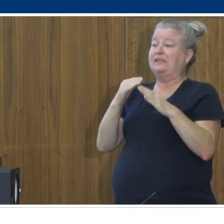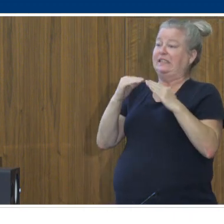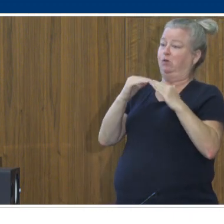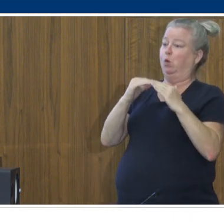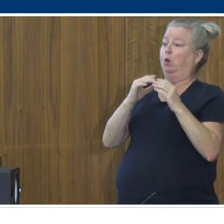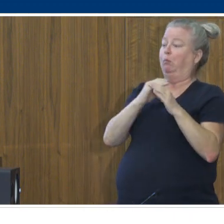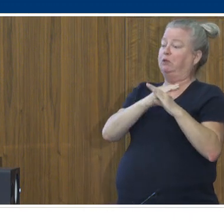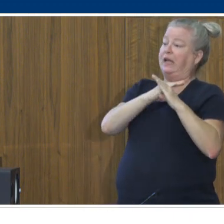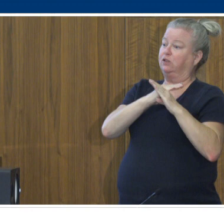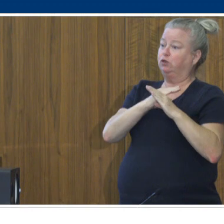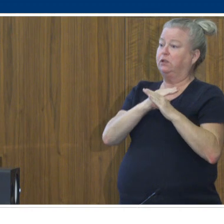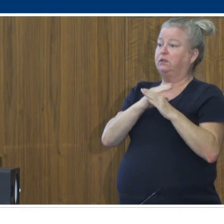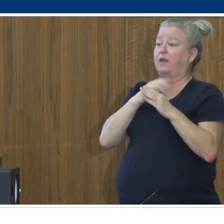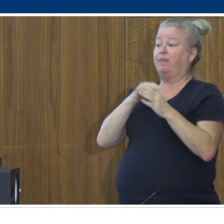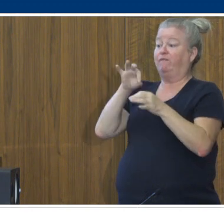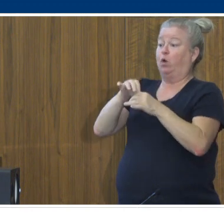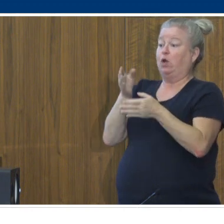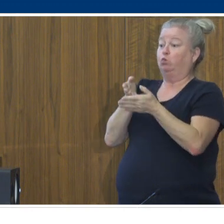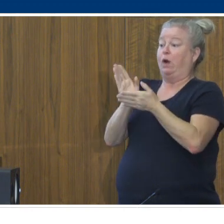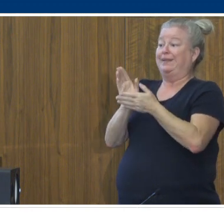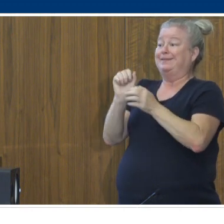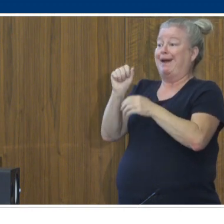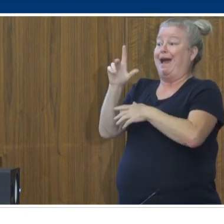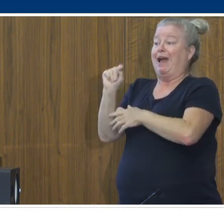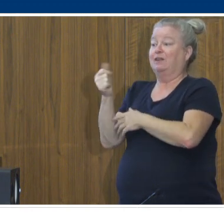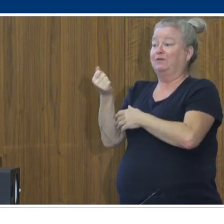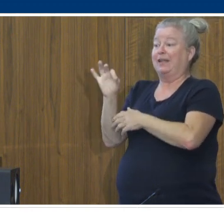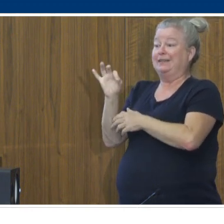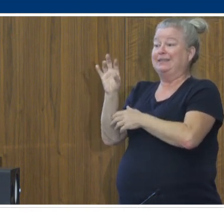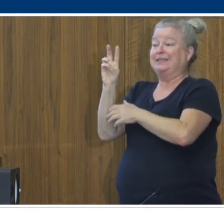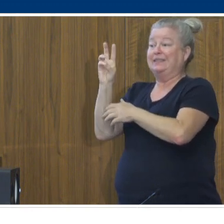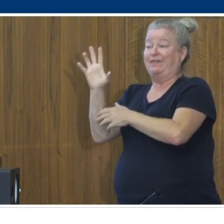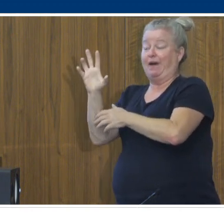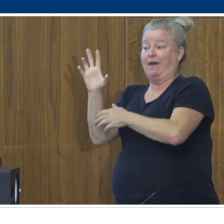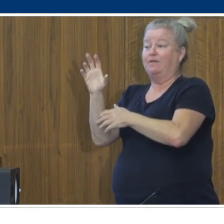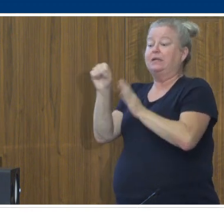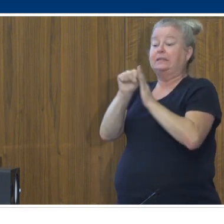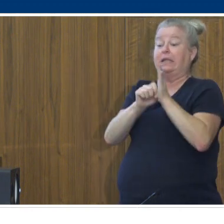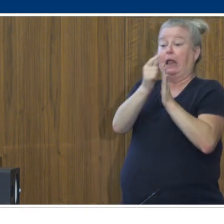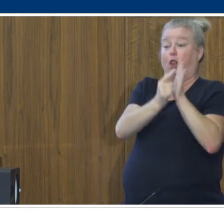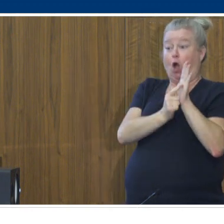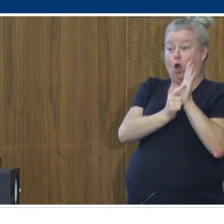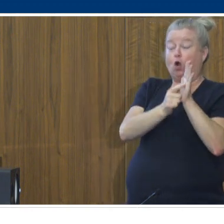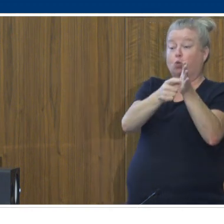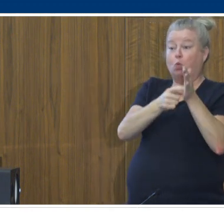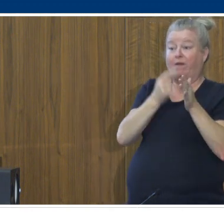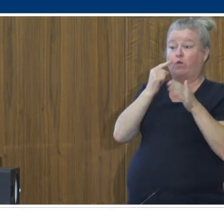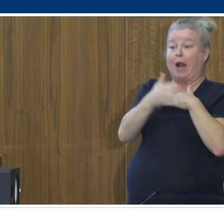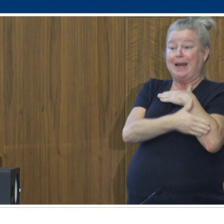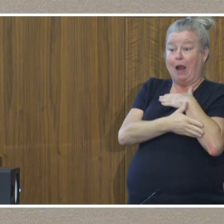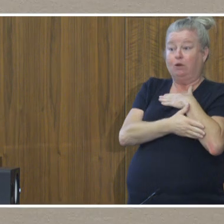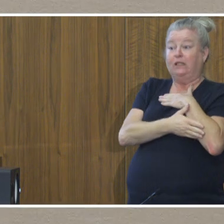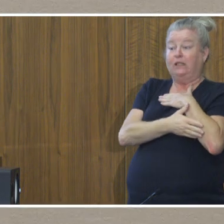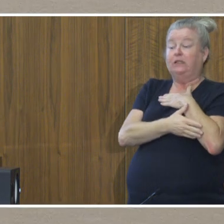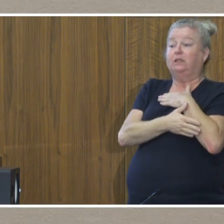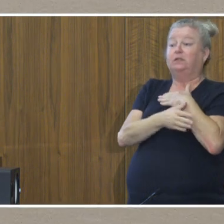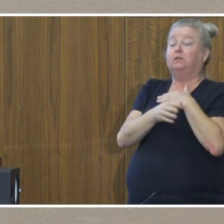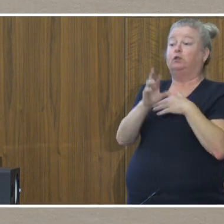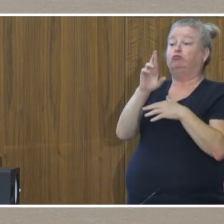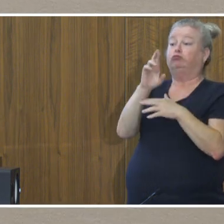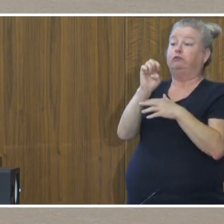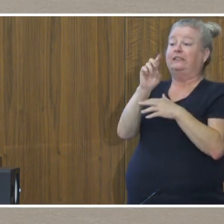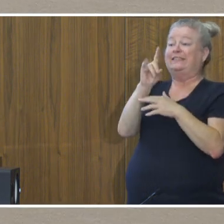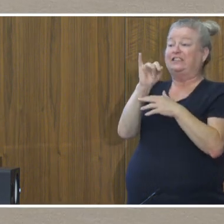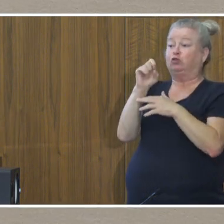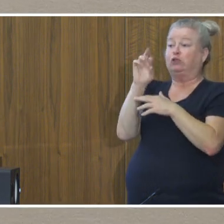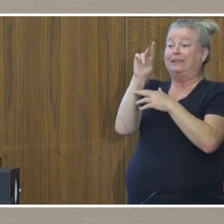Voting Rights Act of 1965. With state law, the requirements for county redistricting are found in